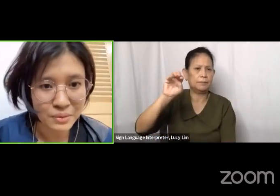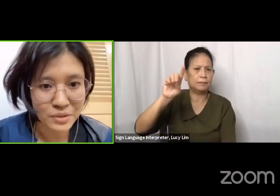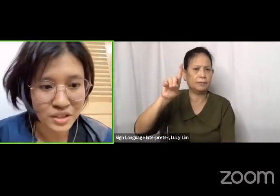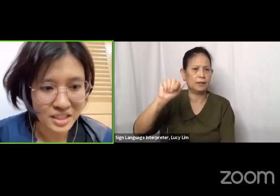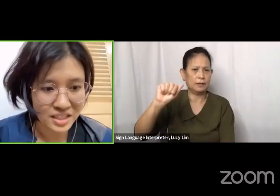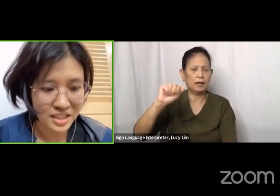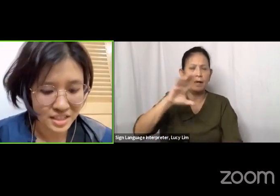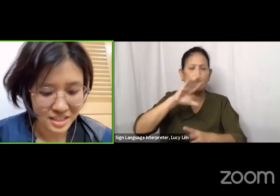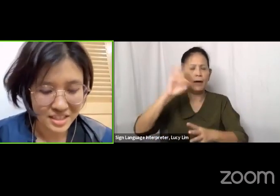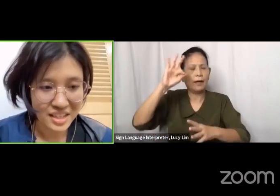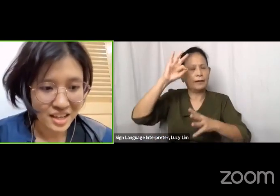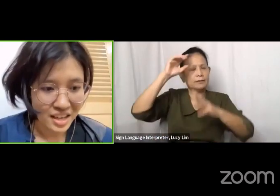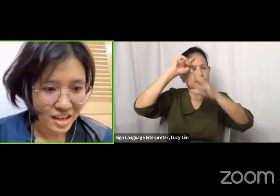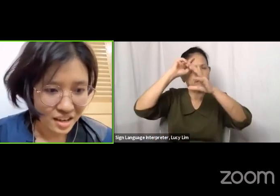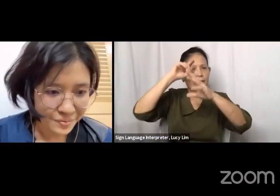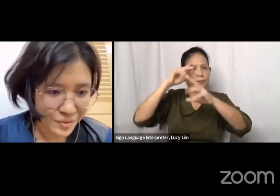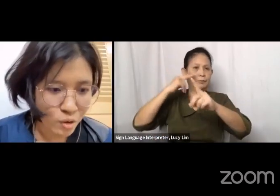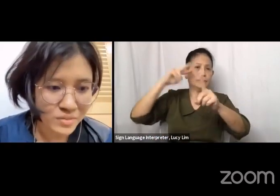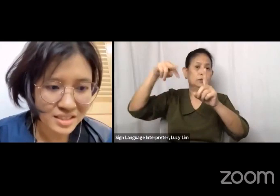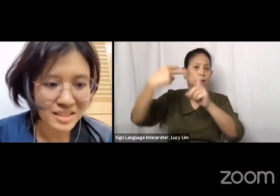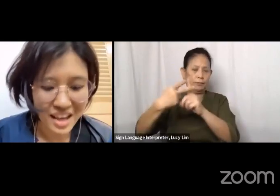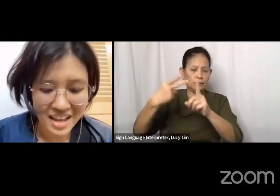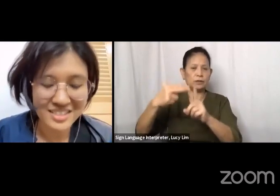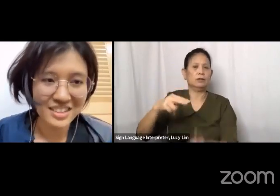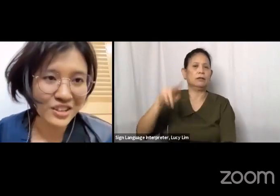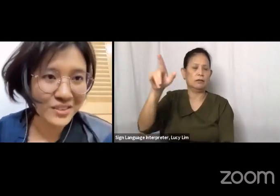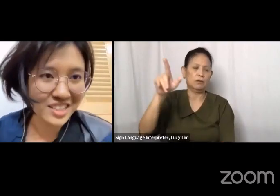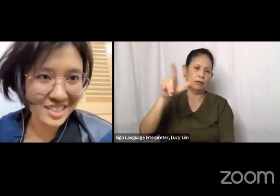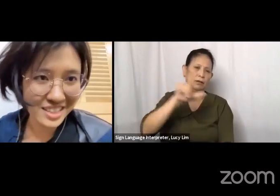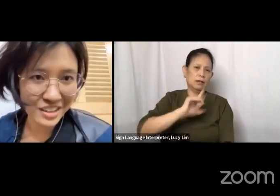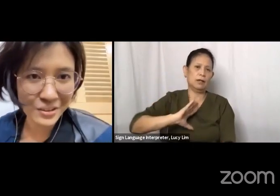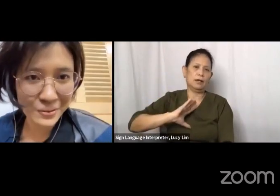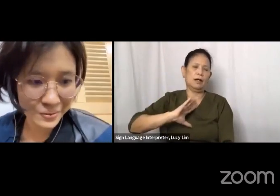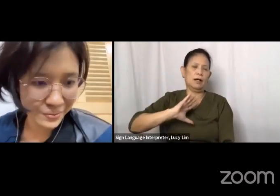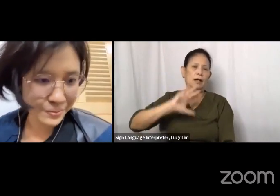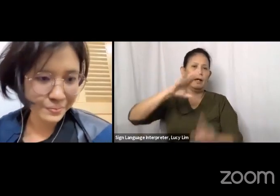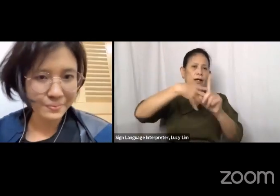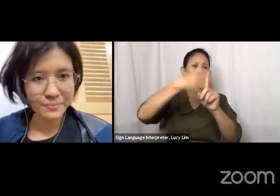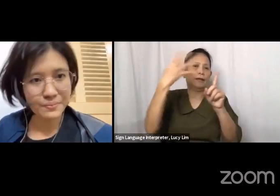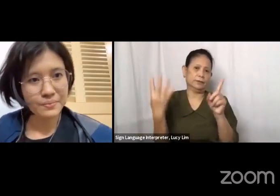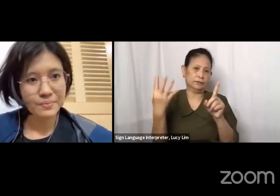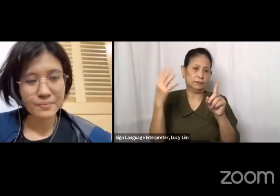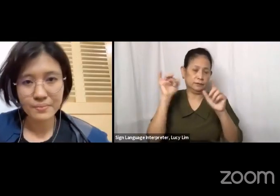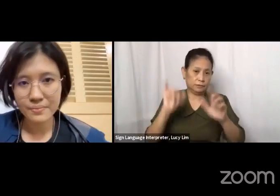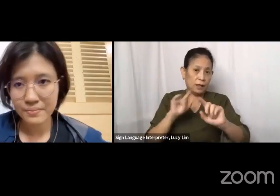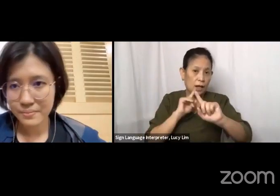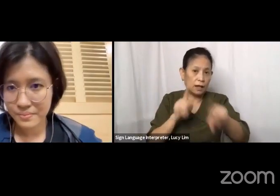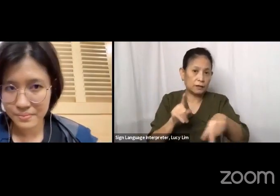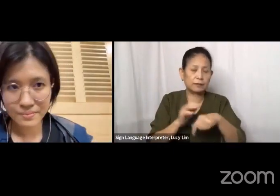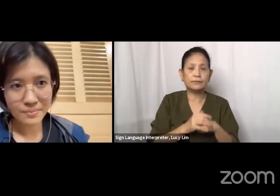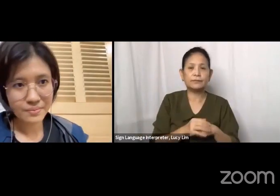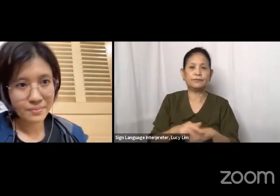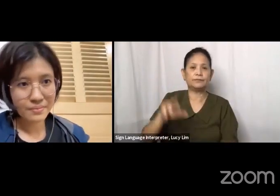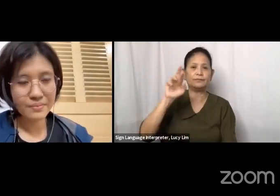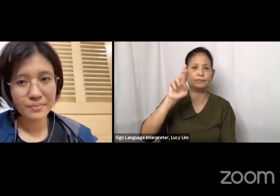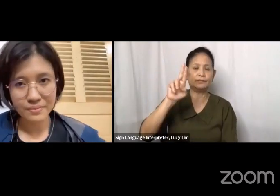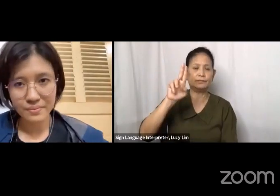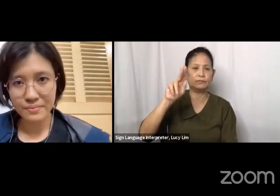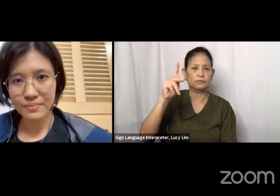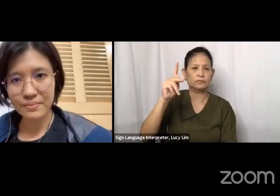LGBT community. Okay. This answer your question. Thank you. Roxana, would you like to add something to